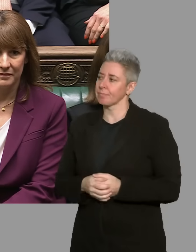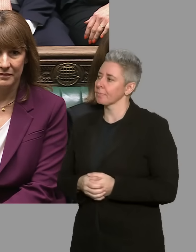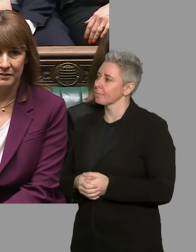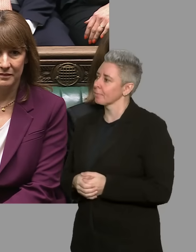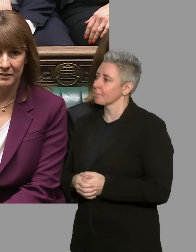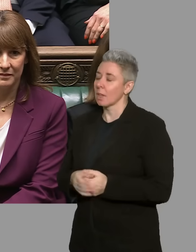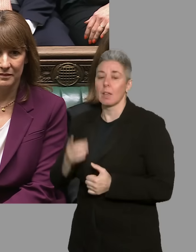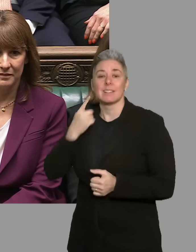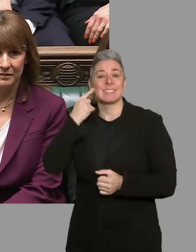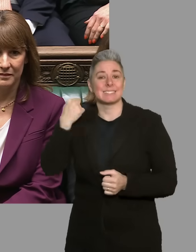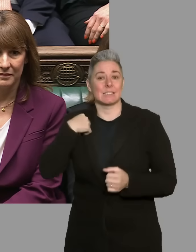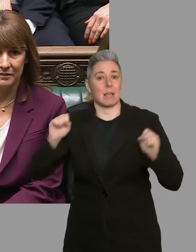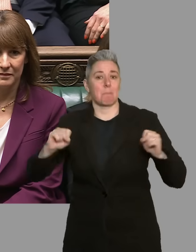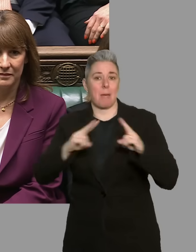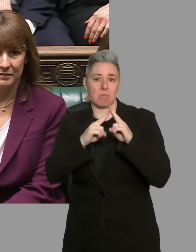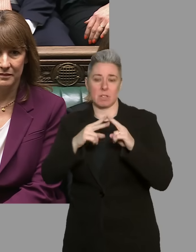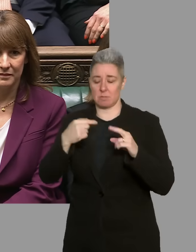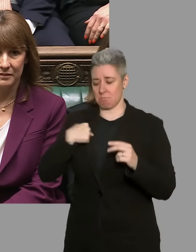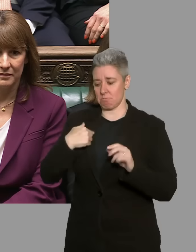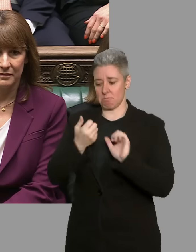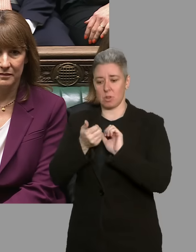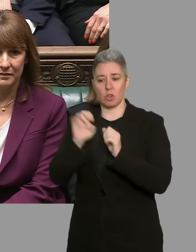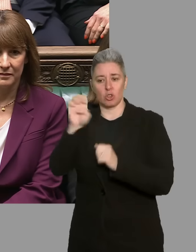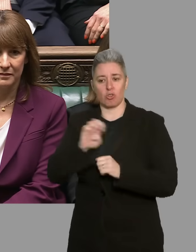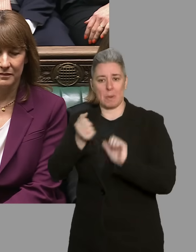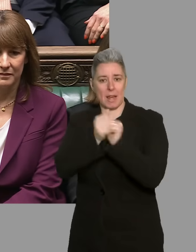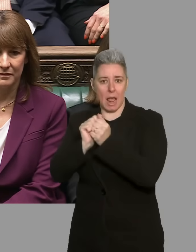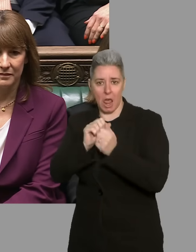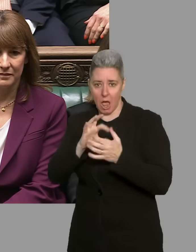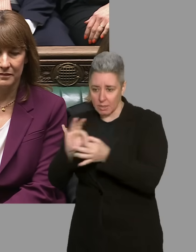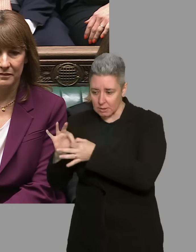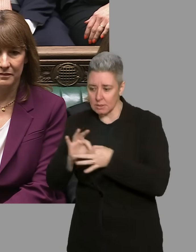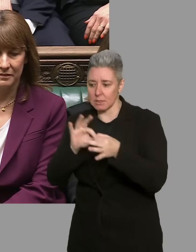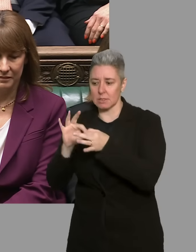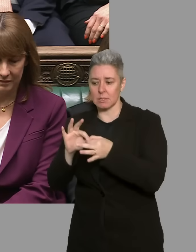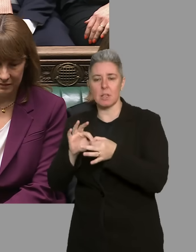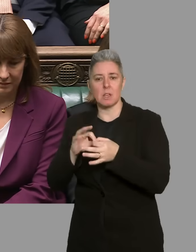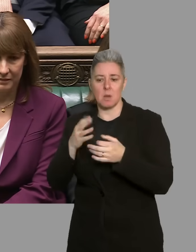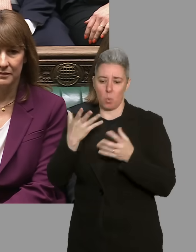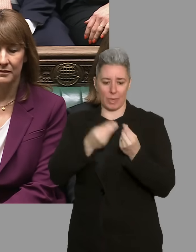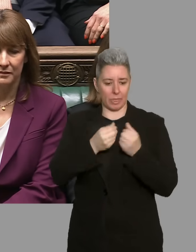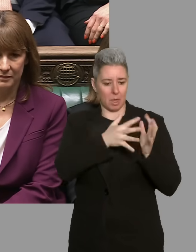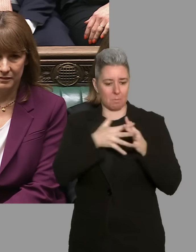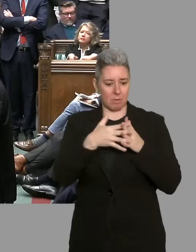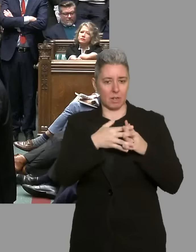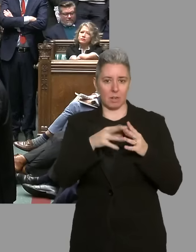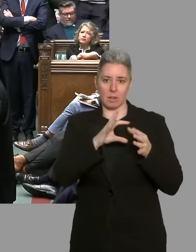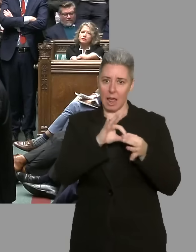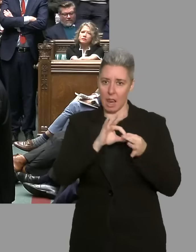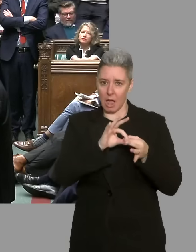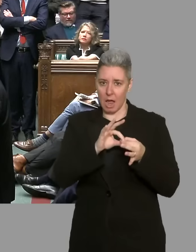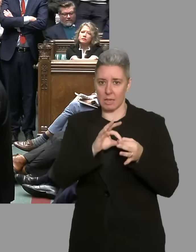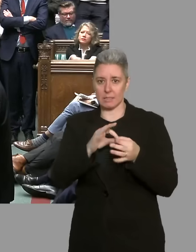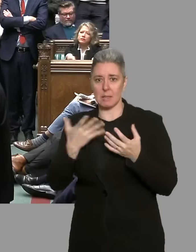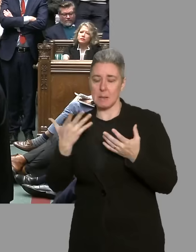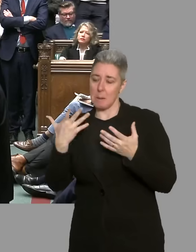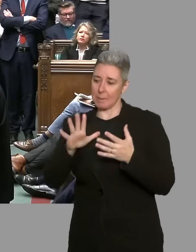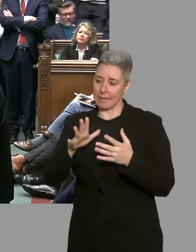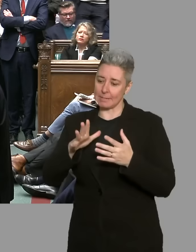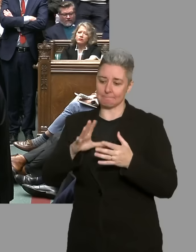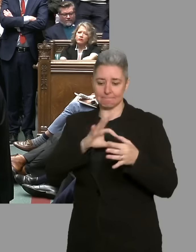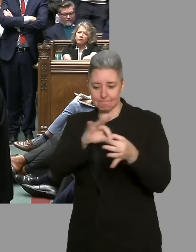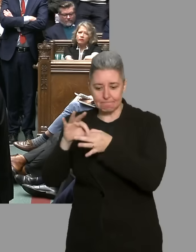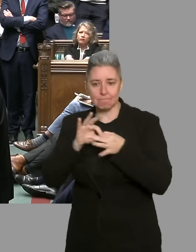real progress on security guarantees, which are vital for securing a just and lasting peace. Along with